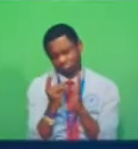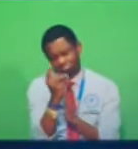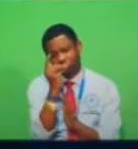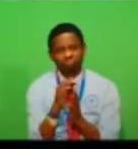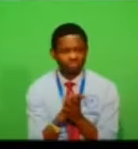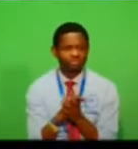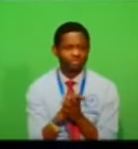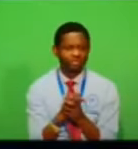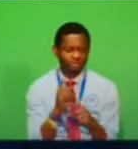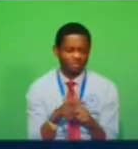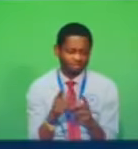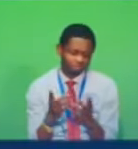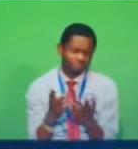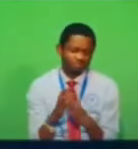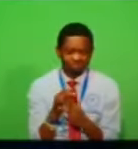that